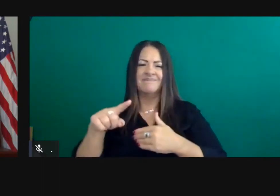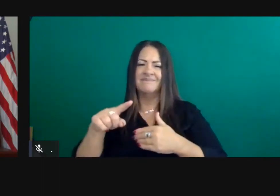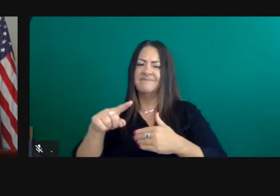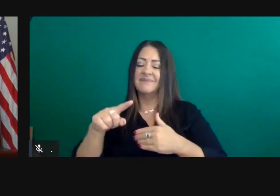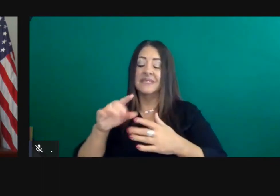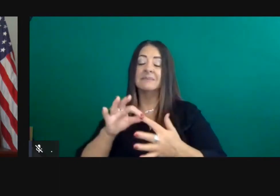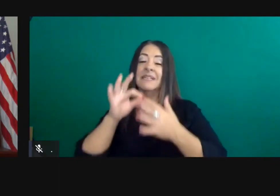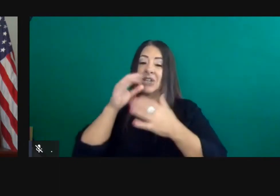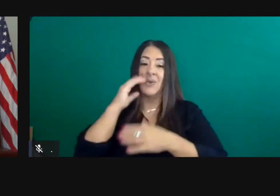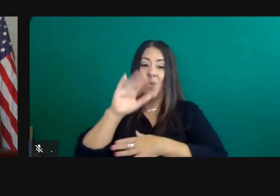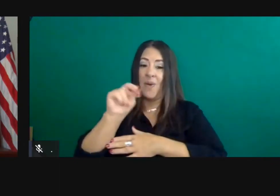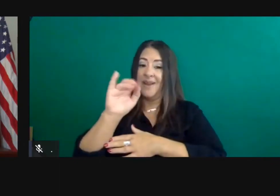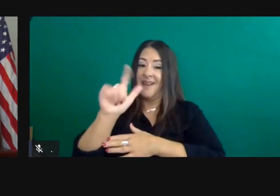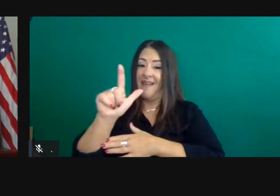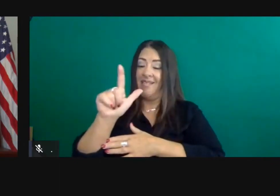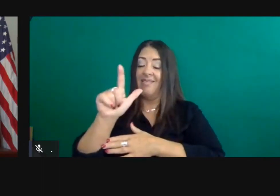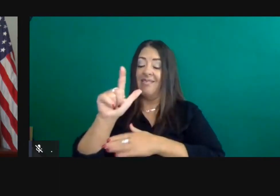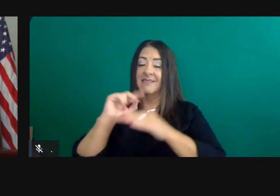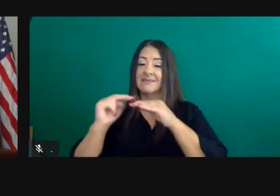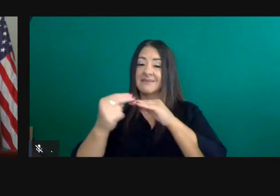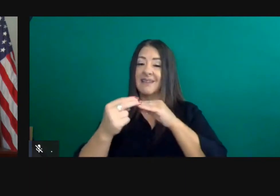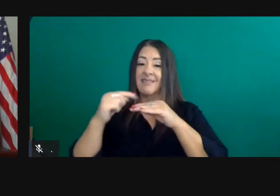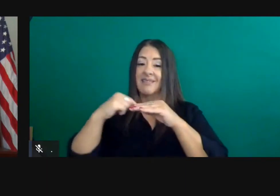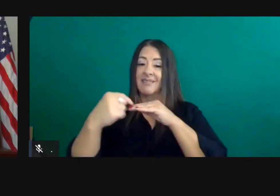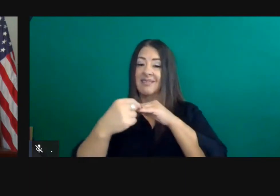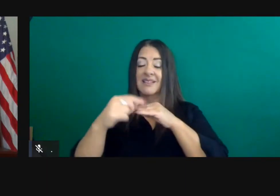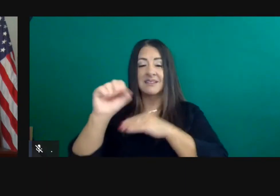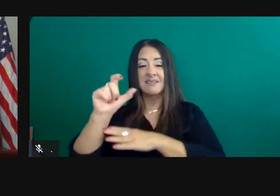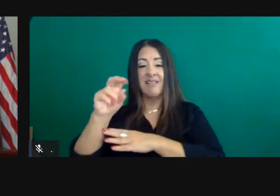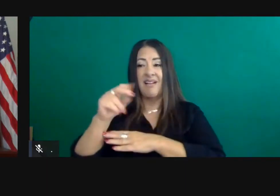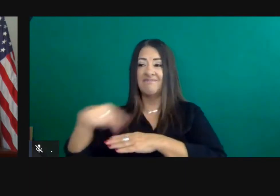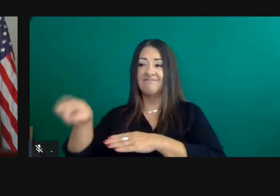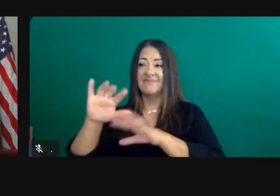industry affected how that played out.